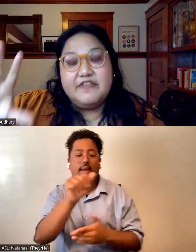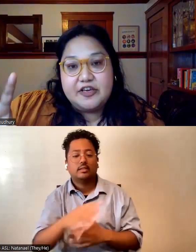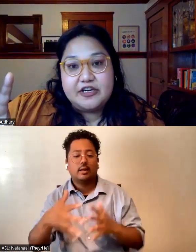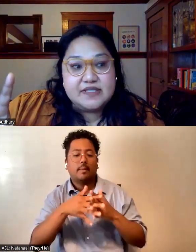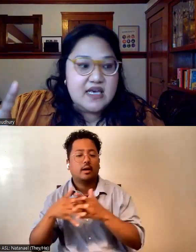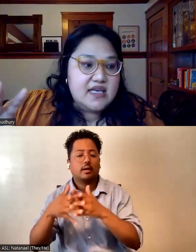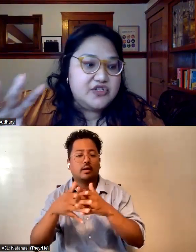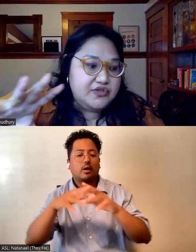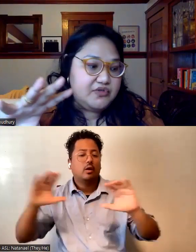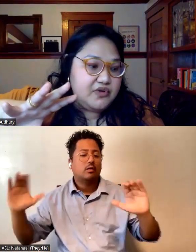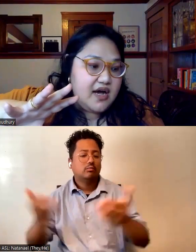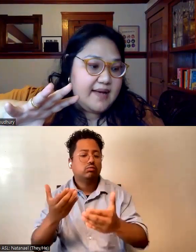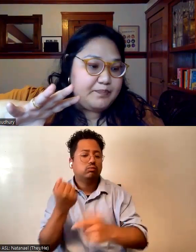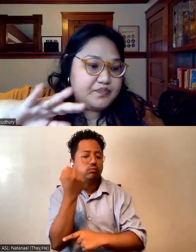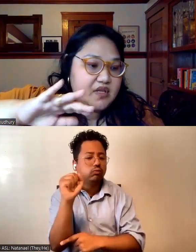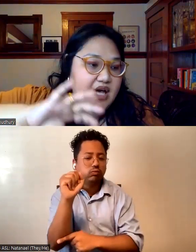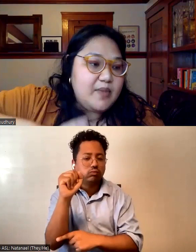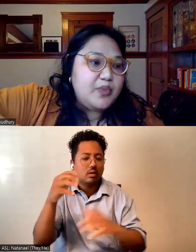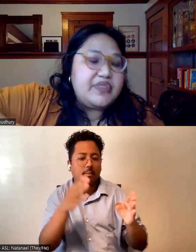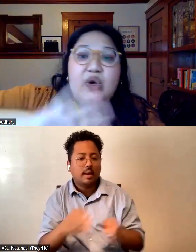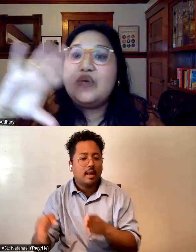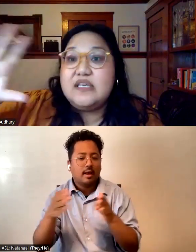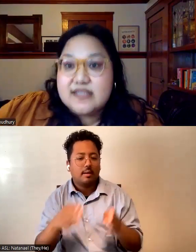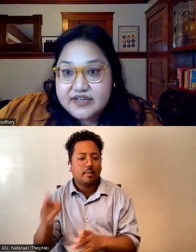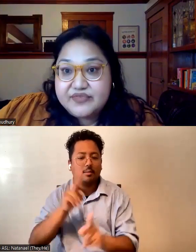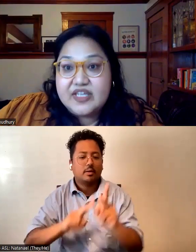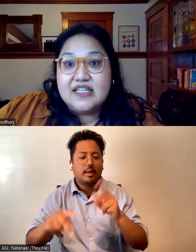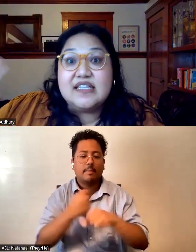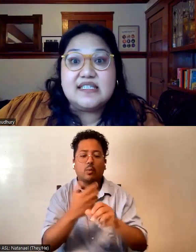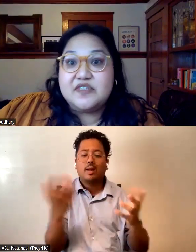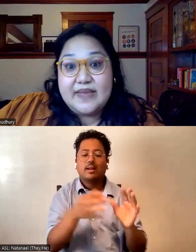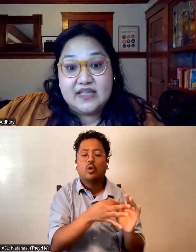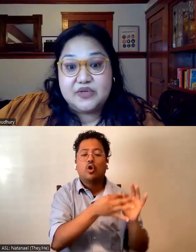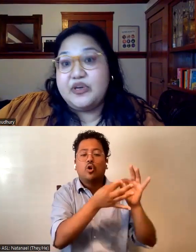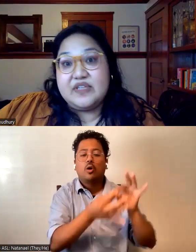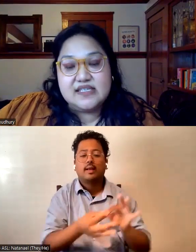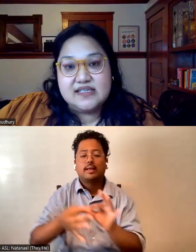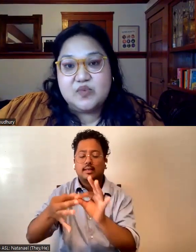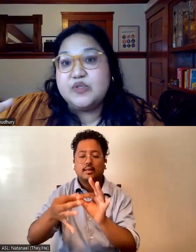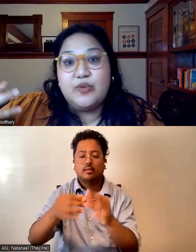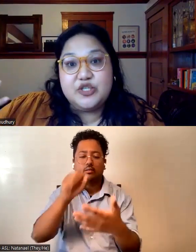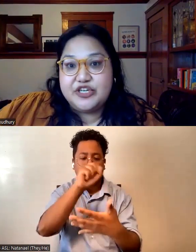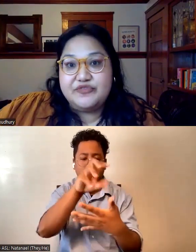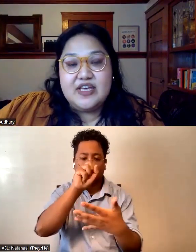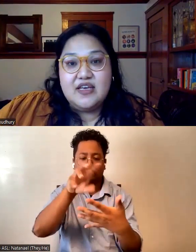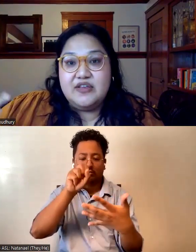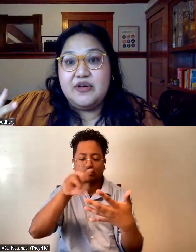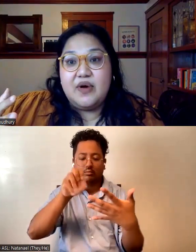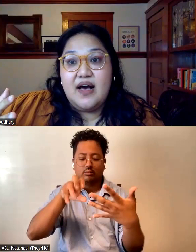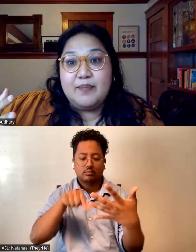organizing figures to come up with a cohesive list of demands or grievances when so much